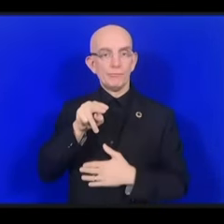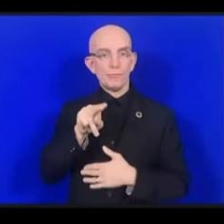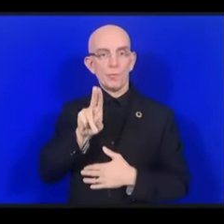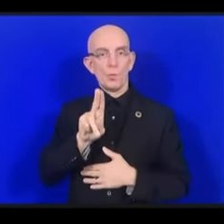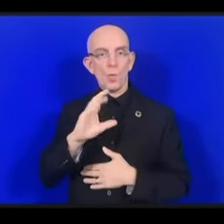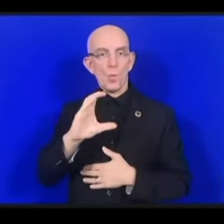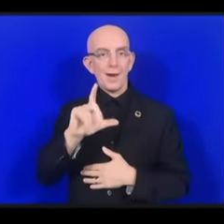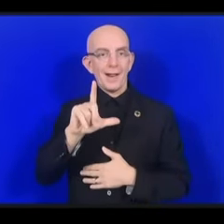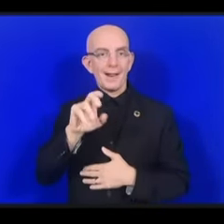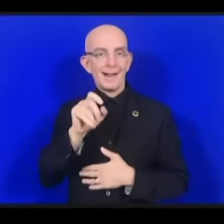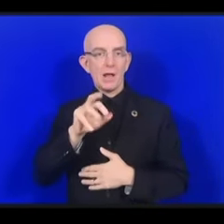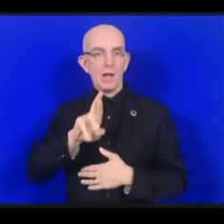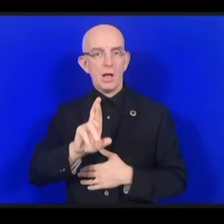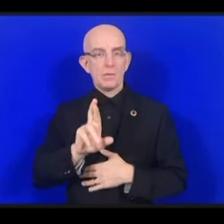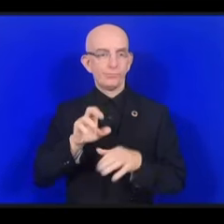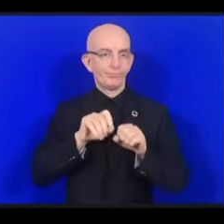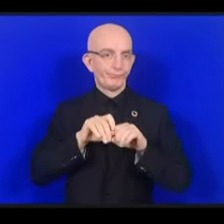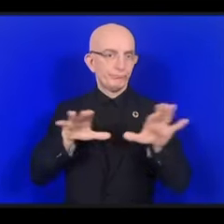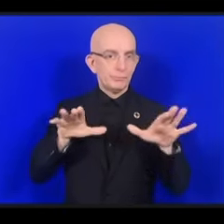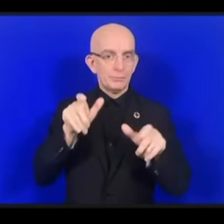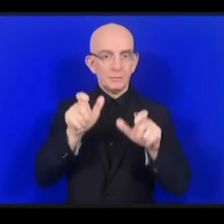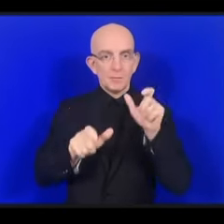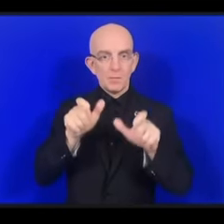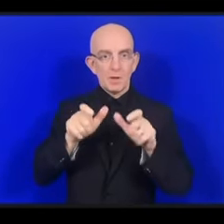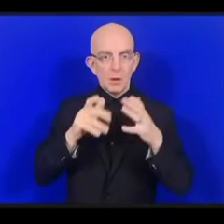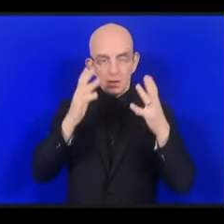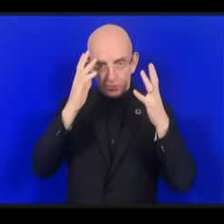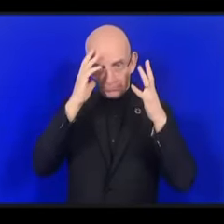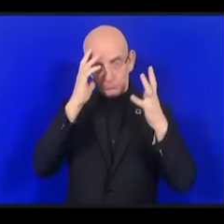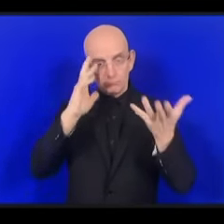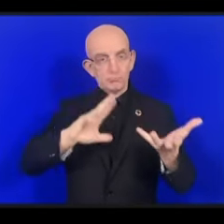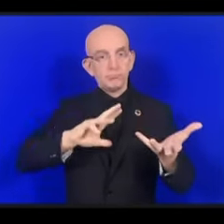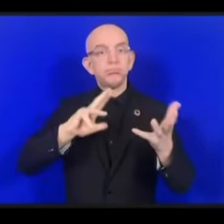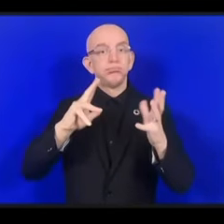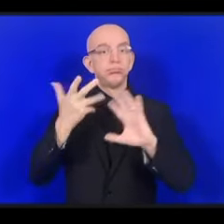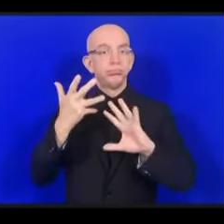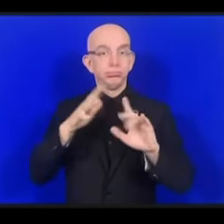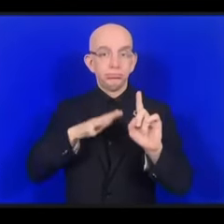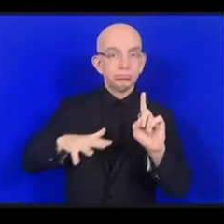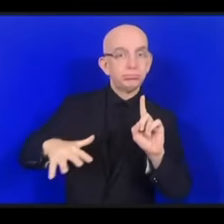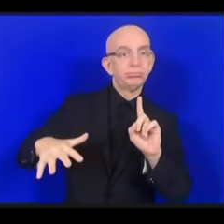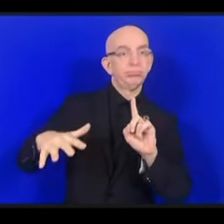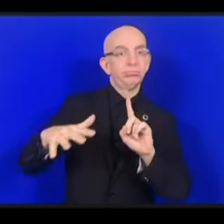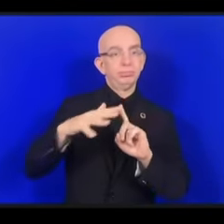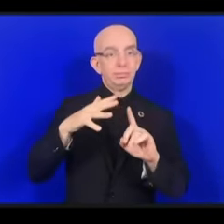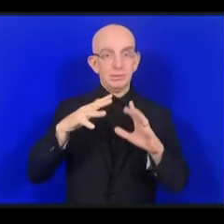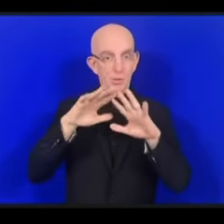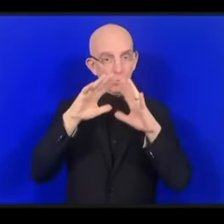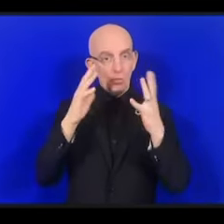world came to the aid of the people in the affected areas.